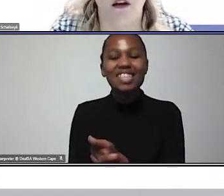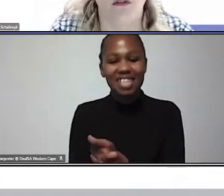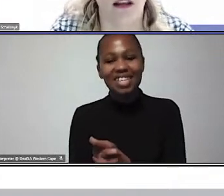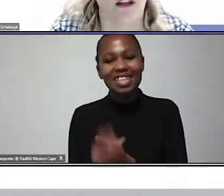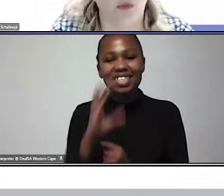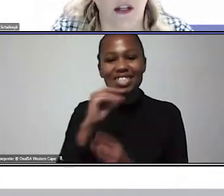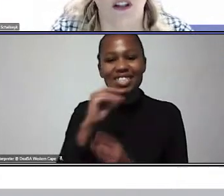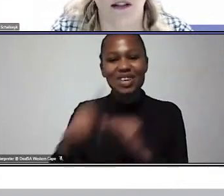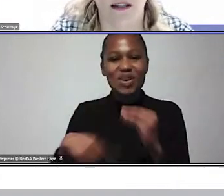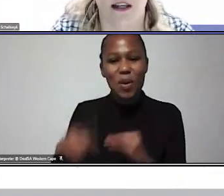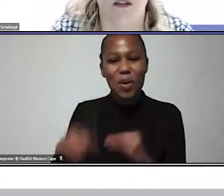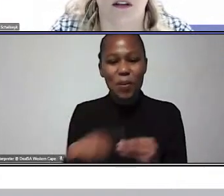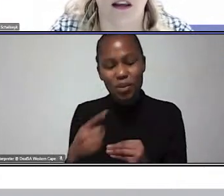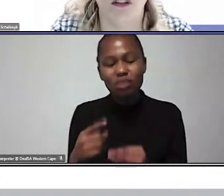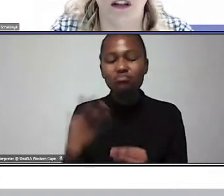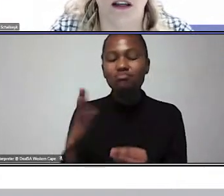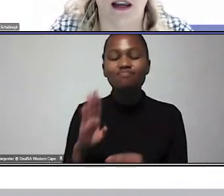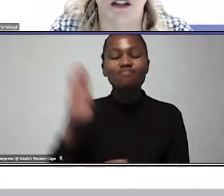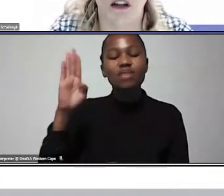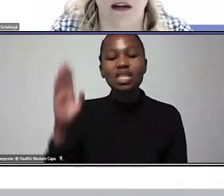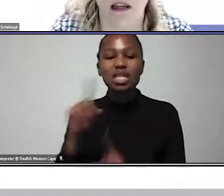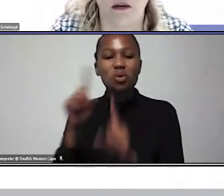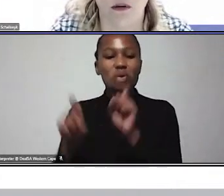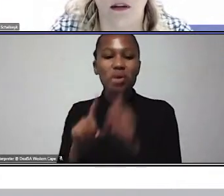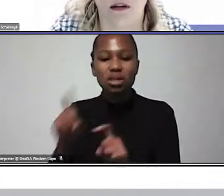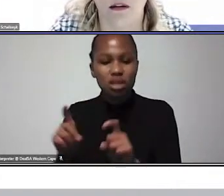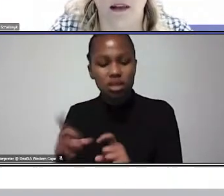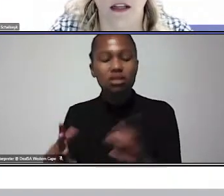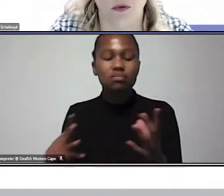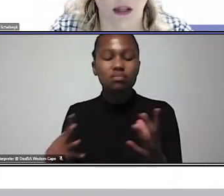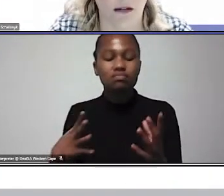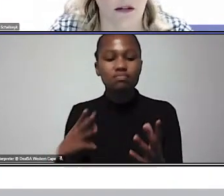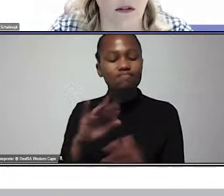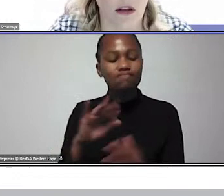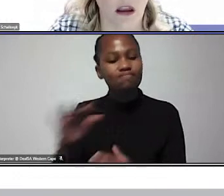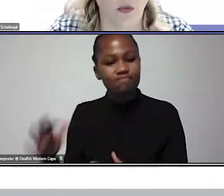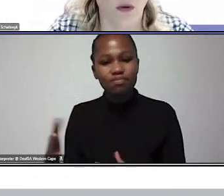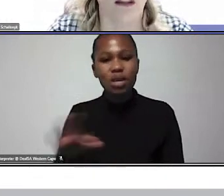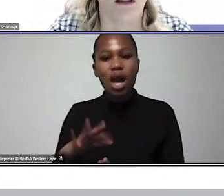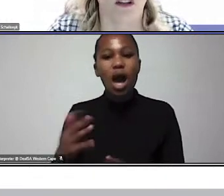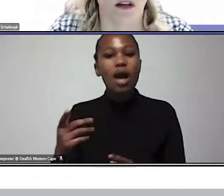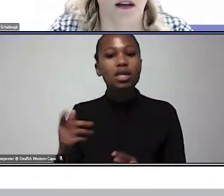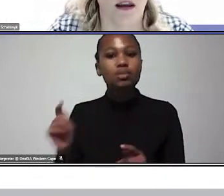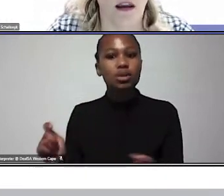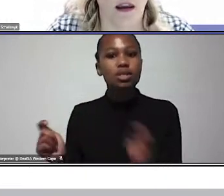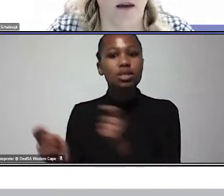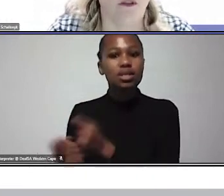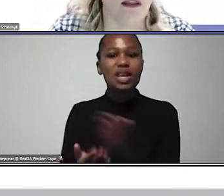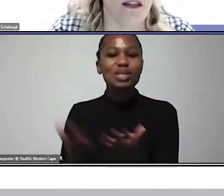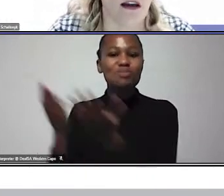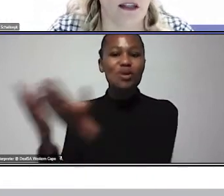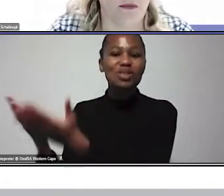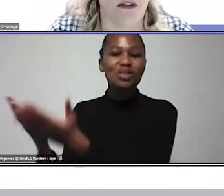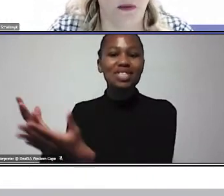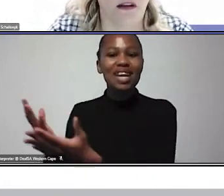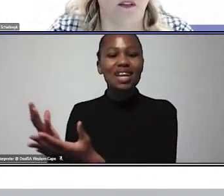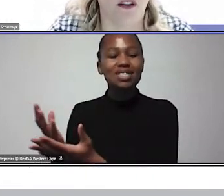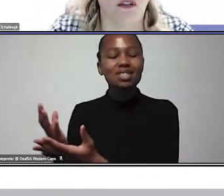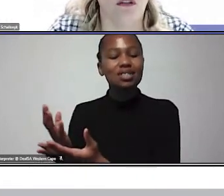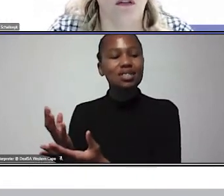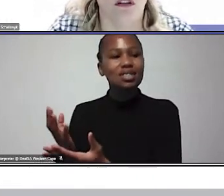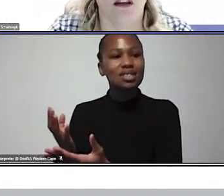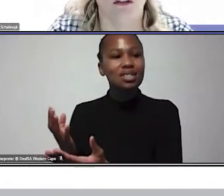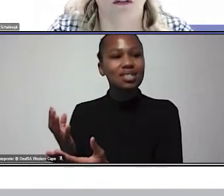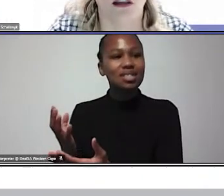about raising questions, etc. They usually engage directly with the export councils, with industry, from a DTIC